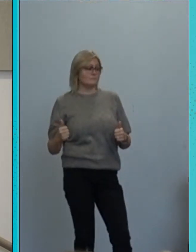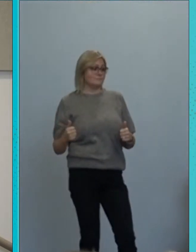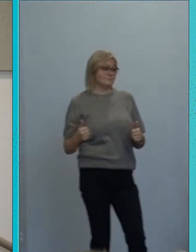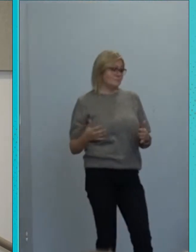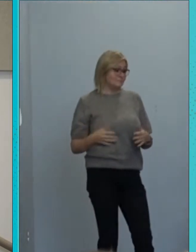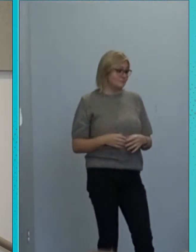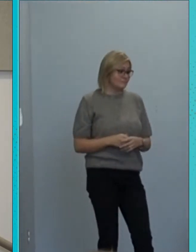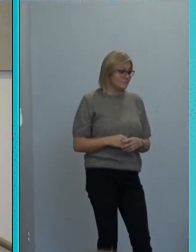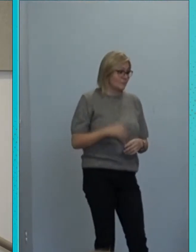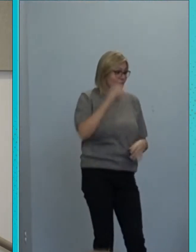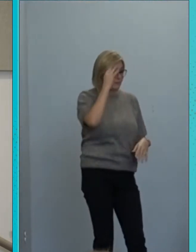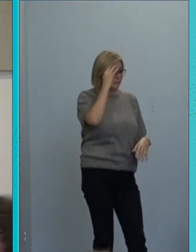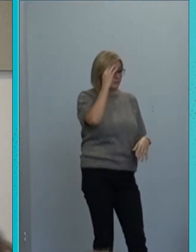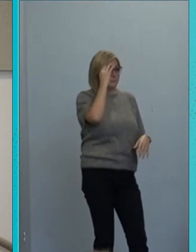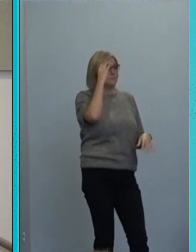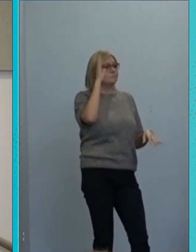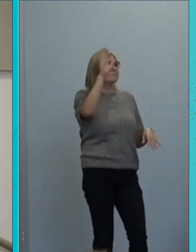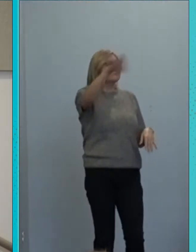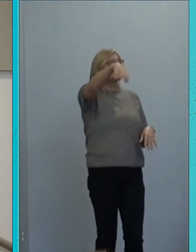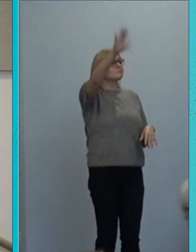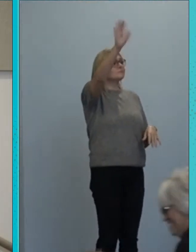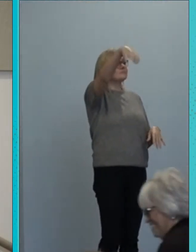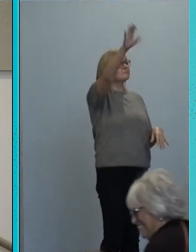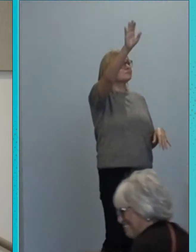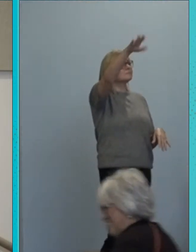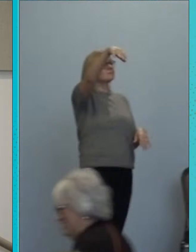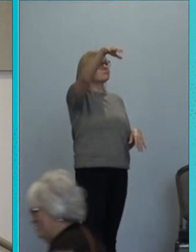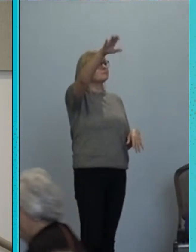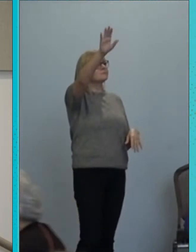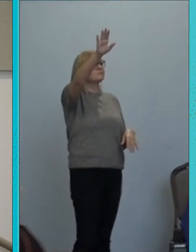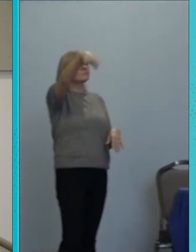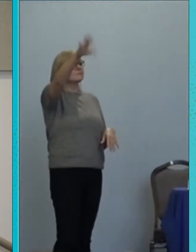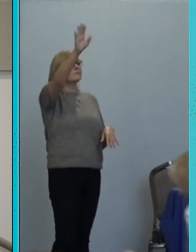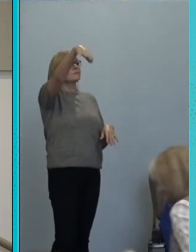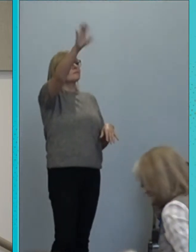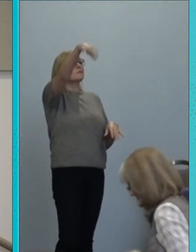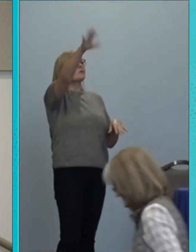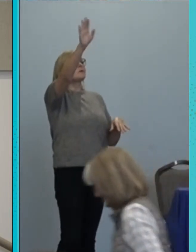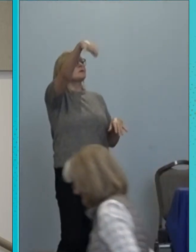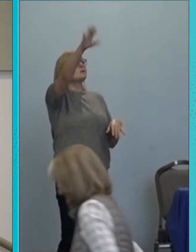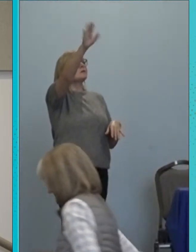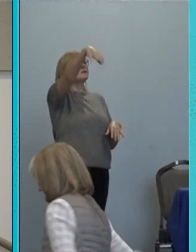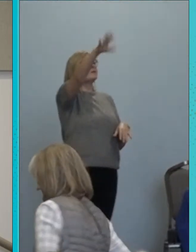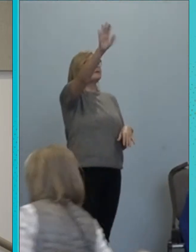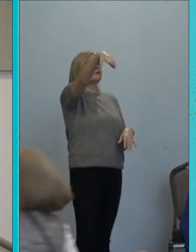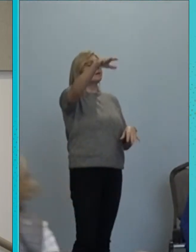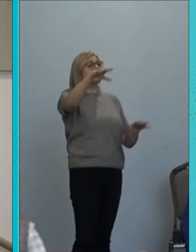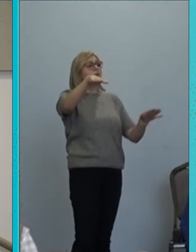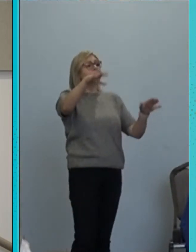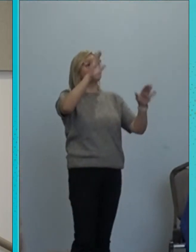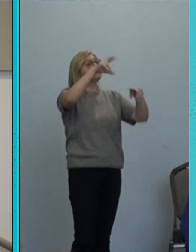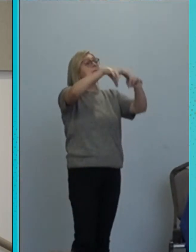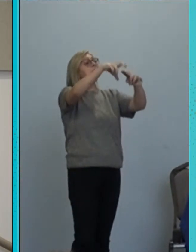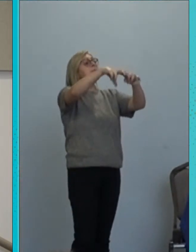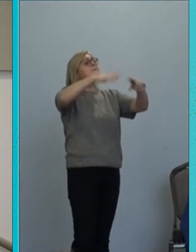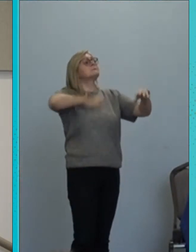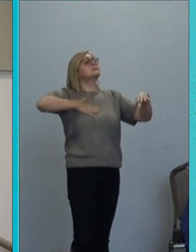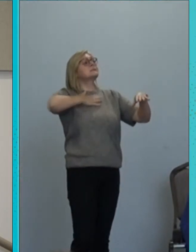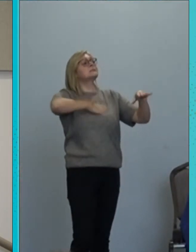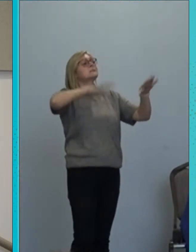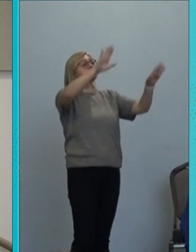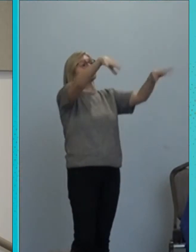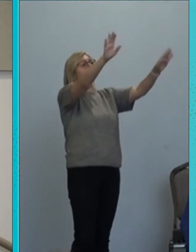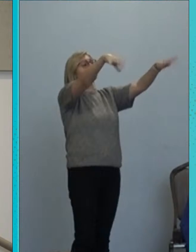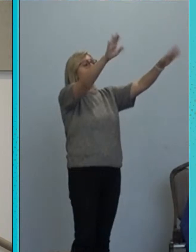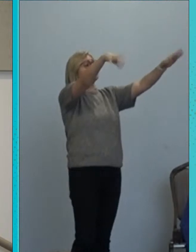And before we get started, I want to thank Rise Interpreting for having 3 interpreters here today to help make all of this possible for us.